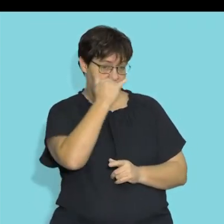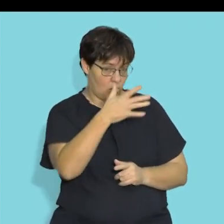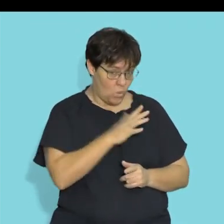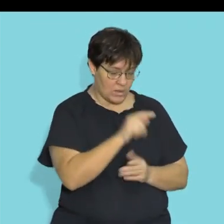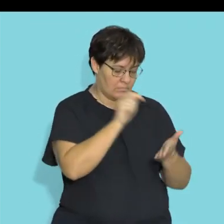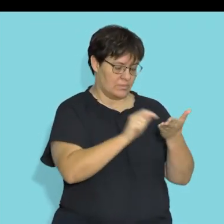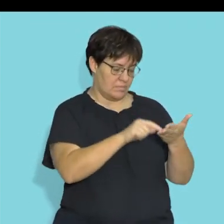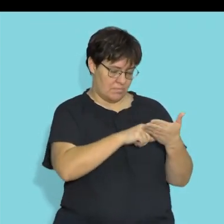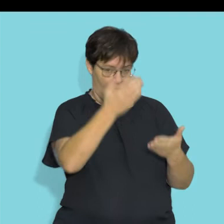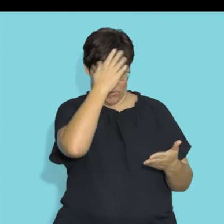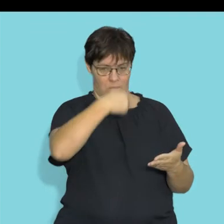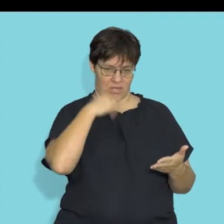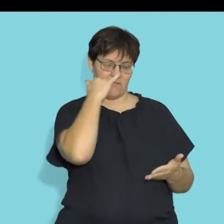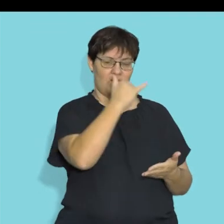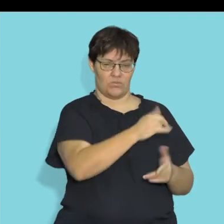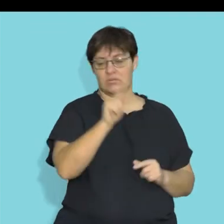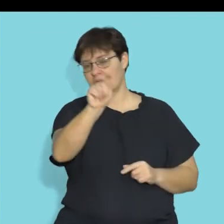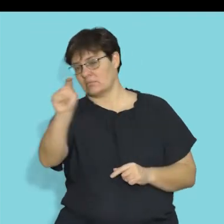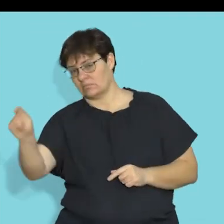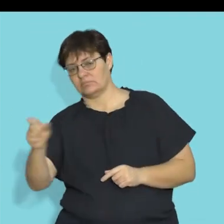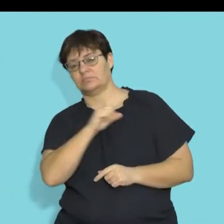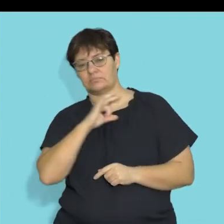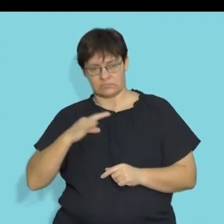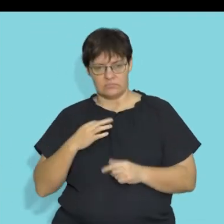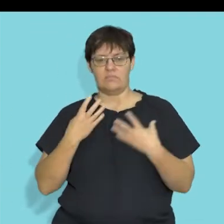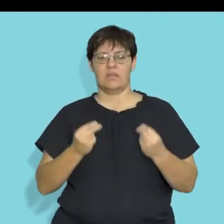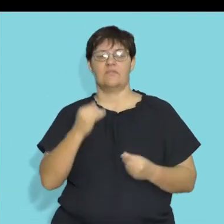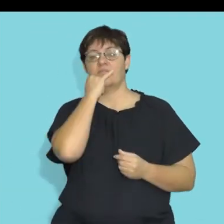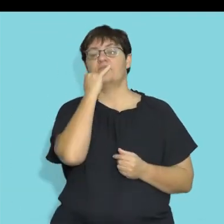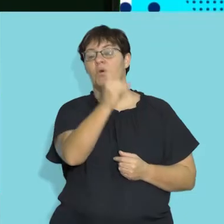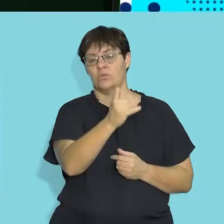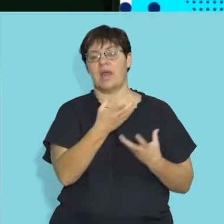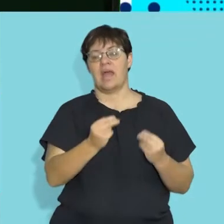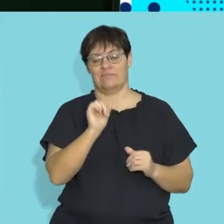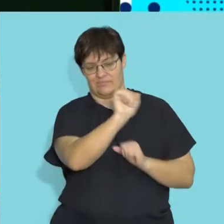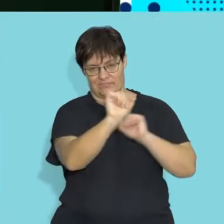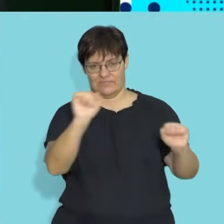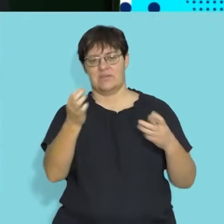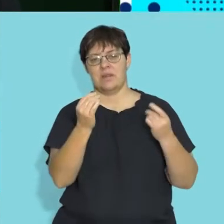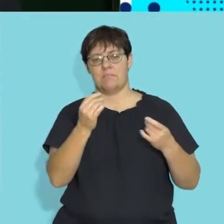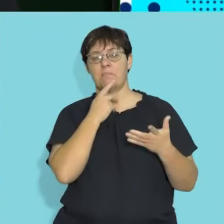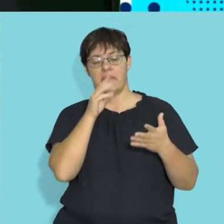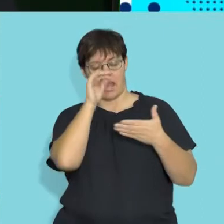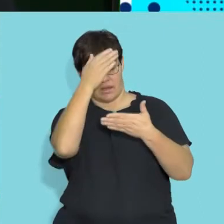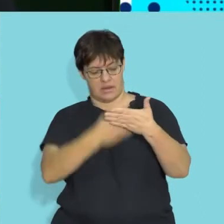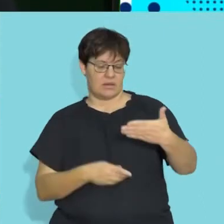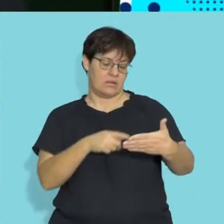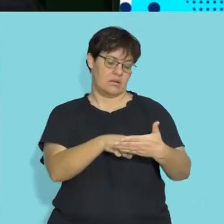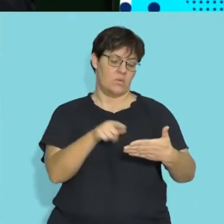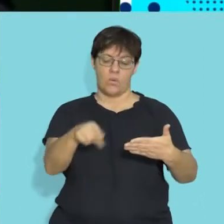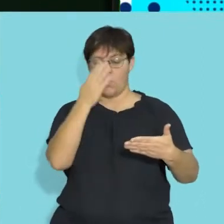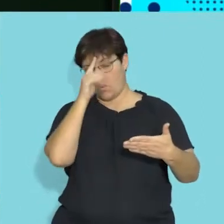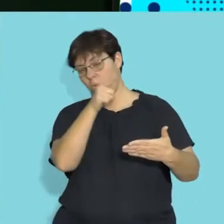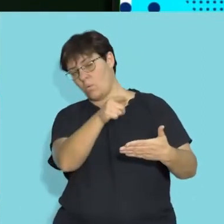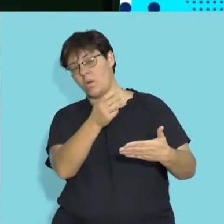codes. Give each member or each employee in that department a PIN code. Let